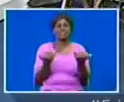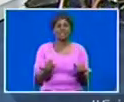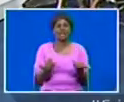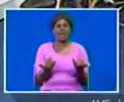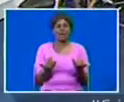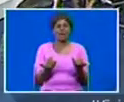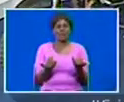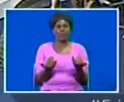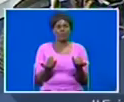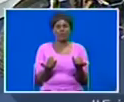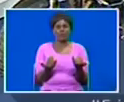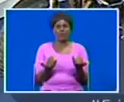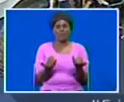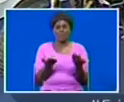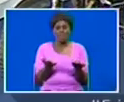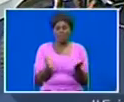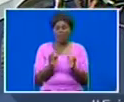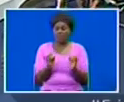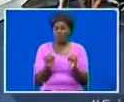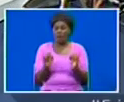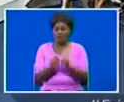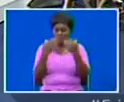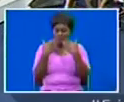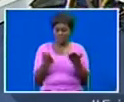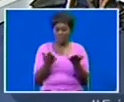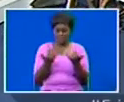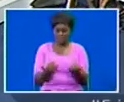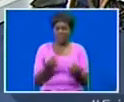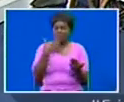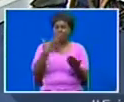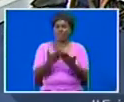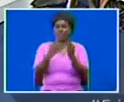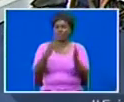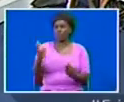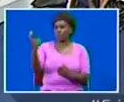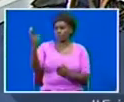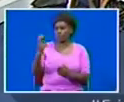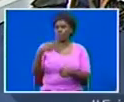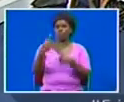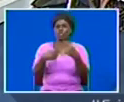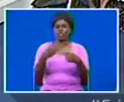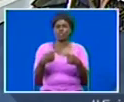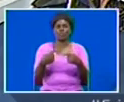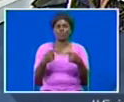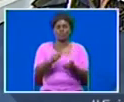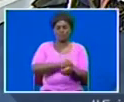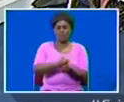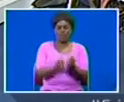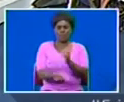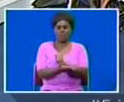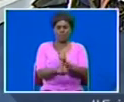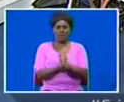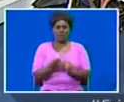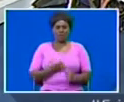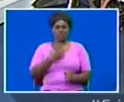Honestly, hayawi hayawi hua. All right. So, thank you so much for joining us and staying with us. This is Friday Briefing, and this is our